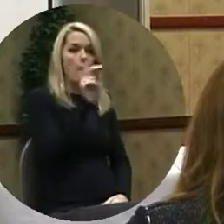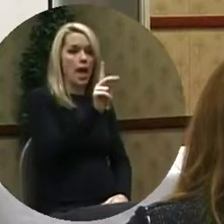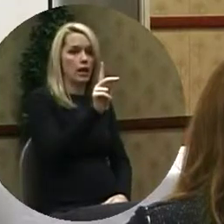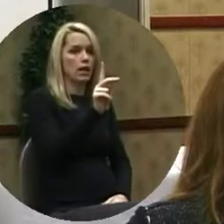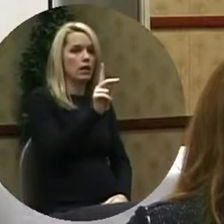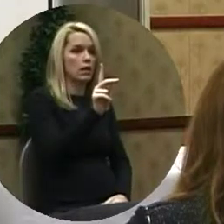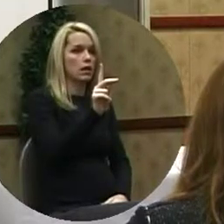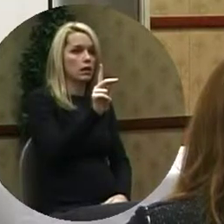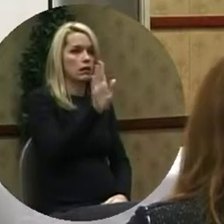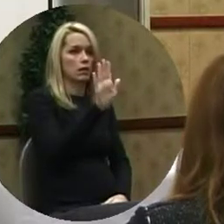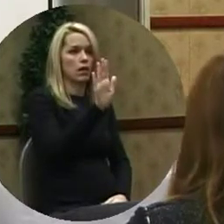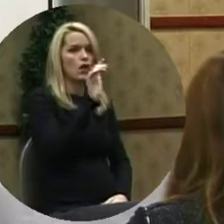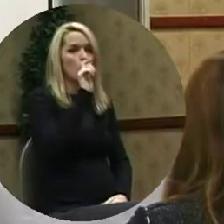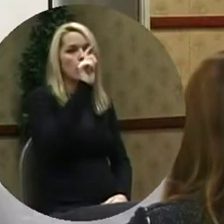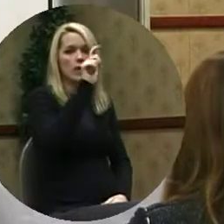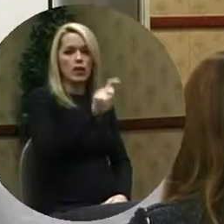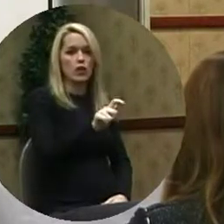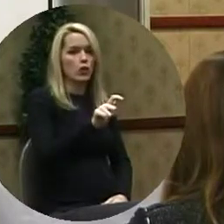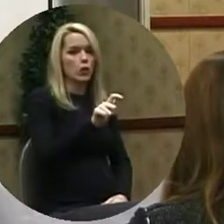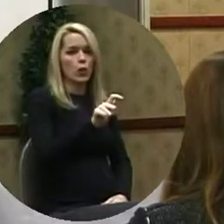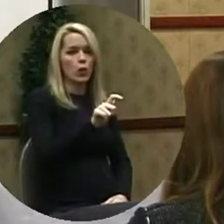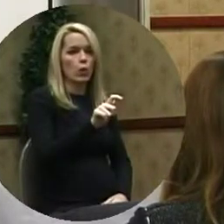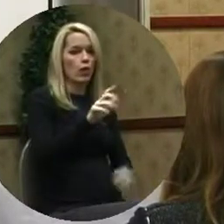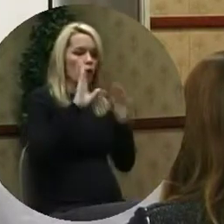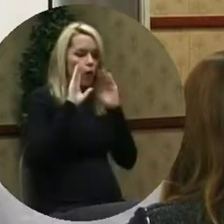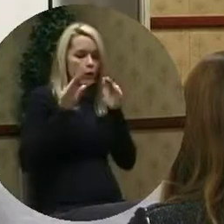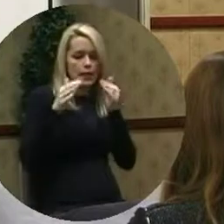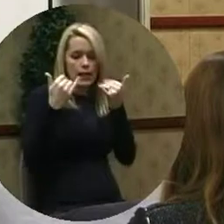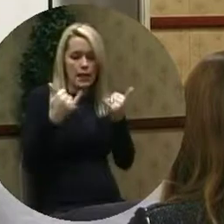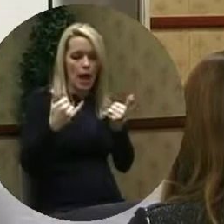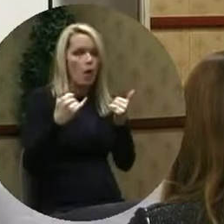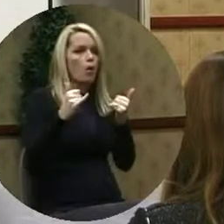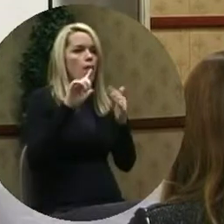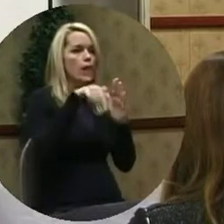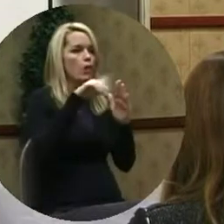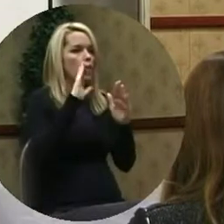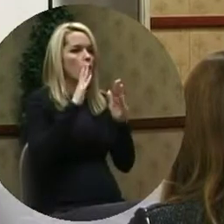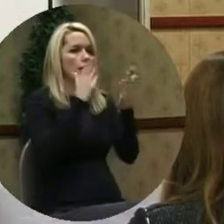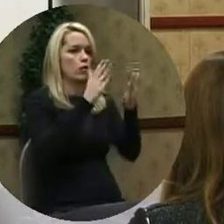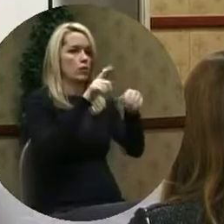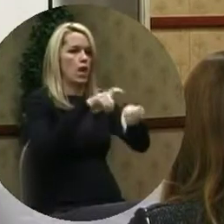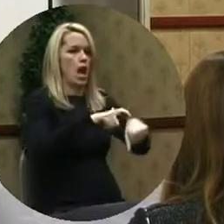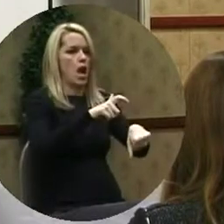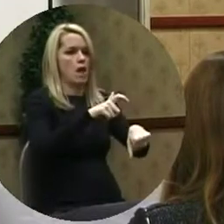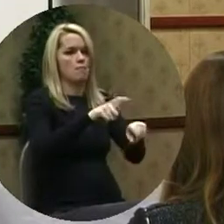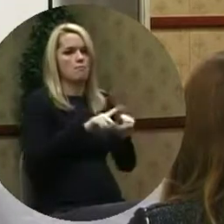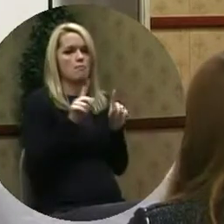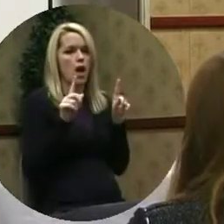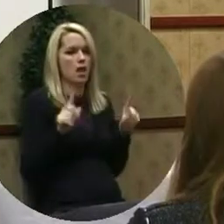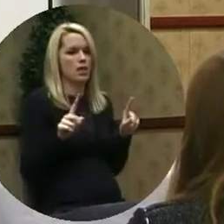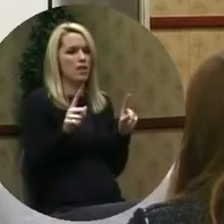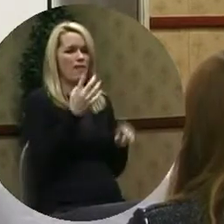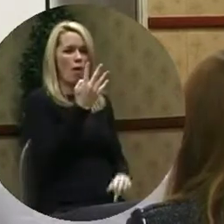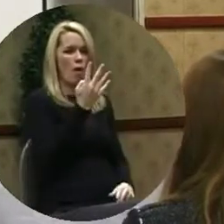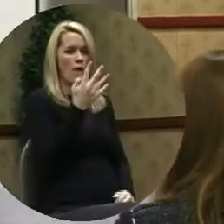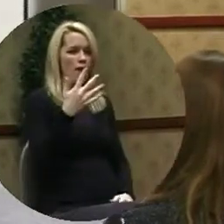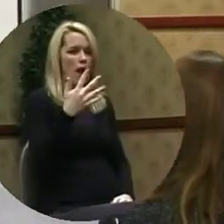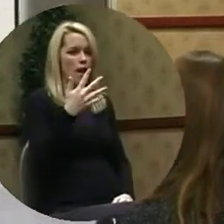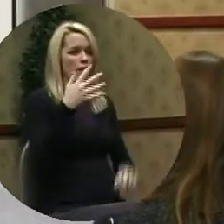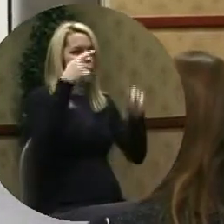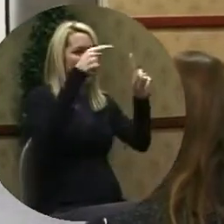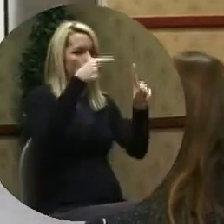need to do it while somebody else is doing their presentations. We'll give you some time to work on it. But I want you to come back with, if you had just 4 or 5